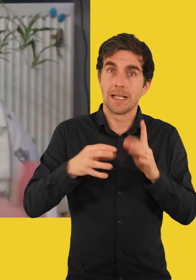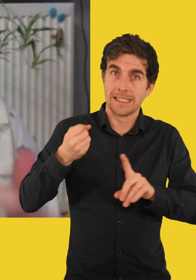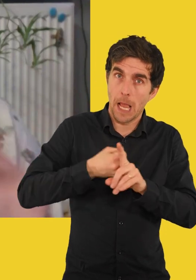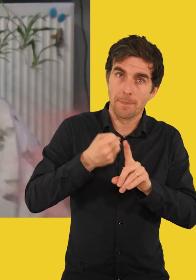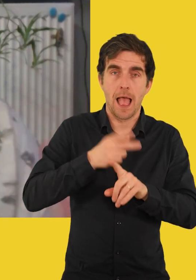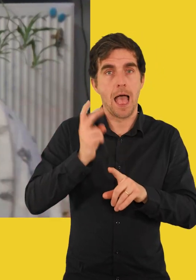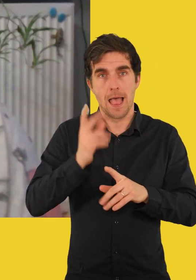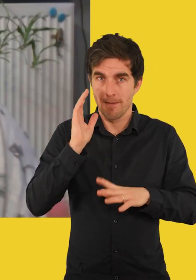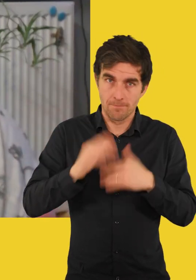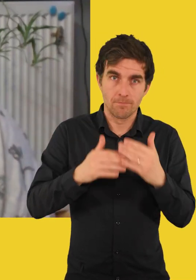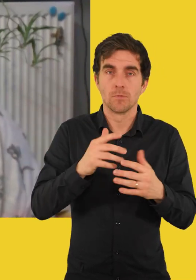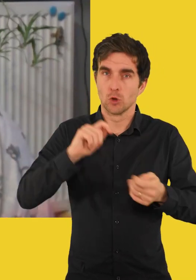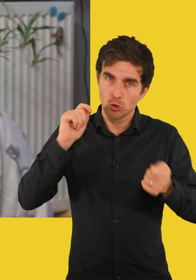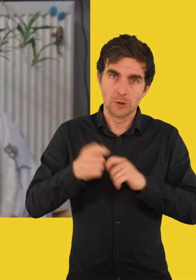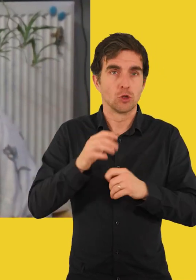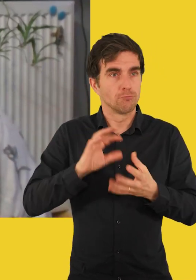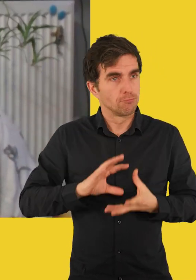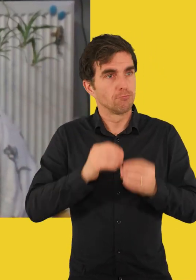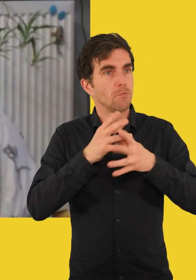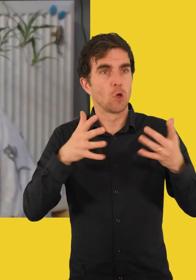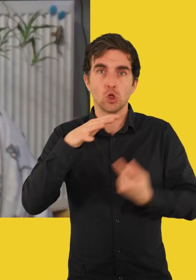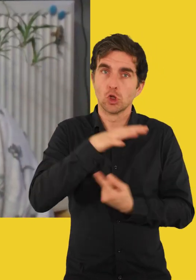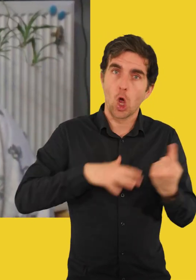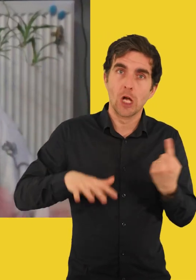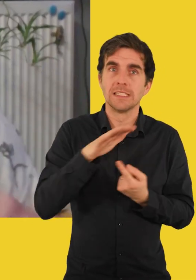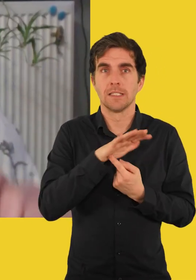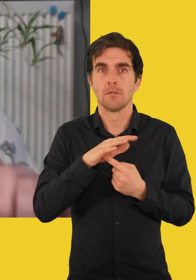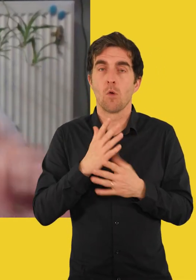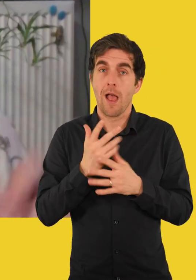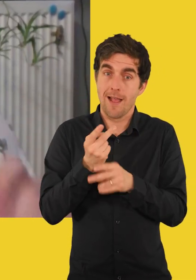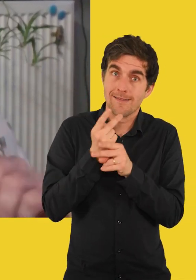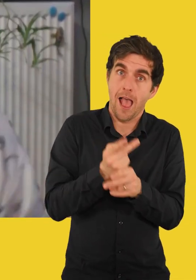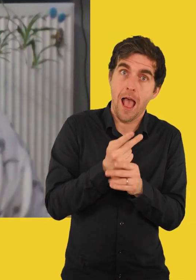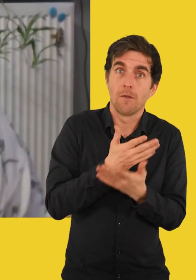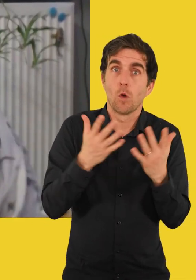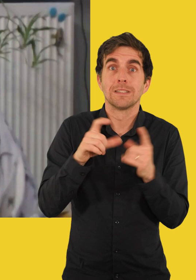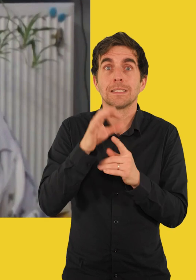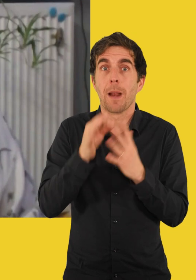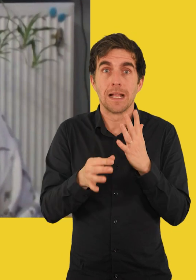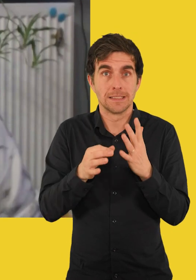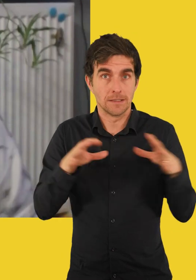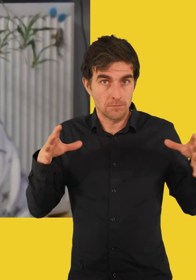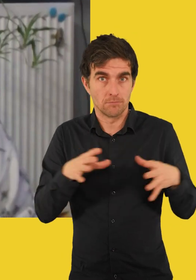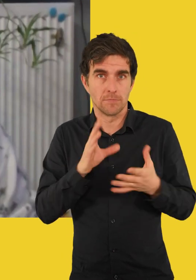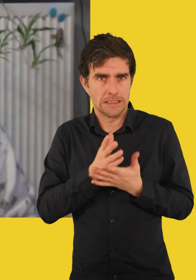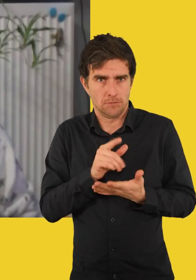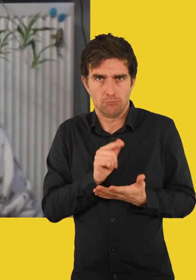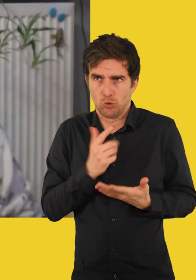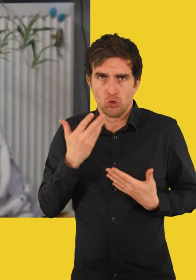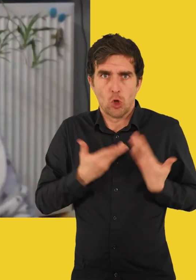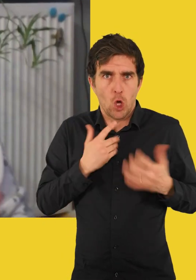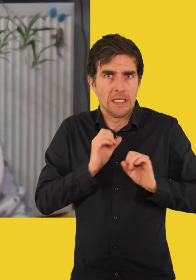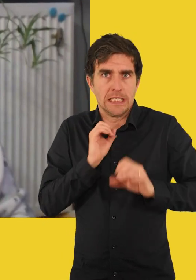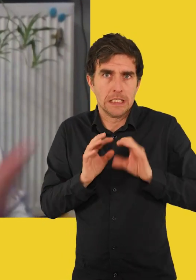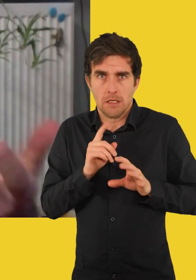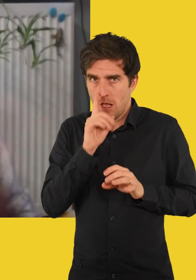again, world building. It's changing the design of society. Caring for a disabled body is a form of storytelling, telling yourself